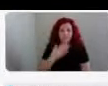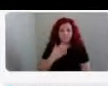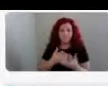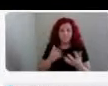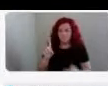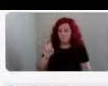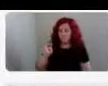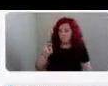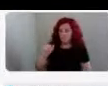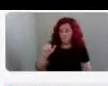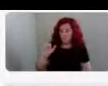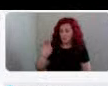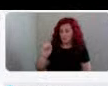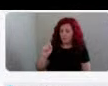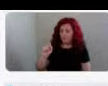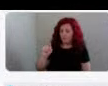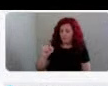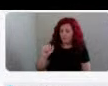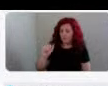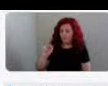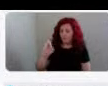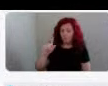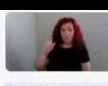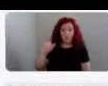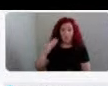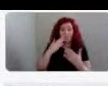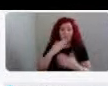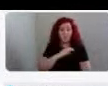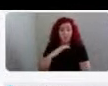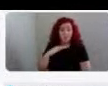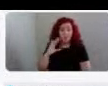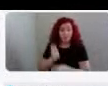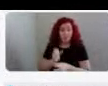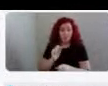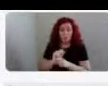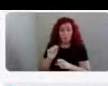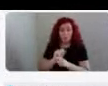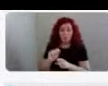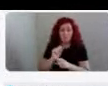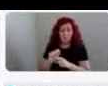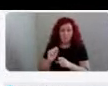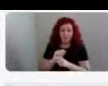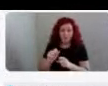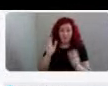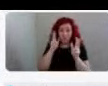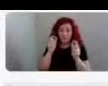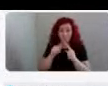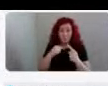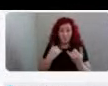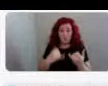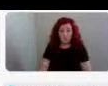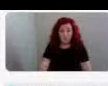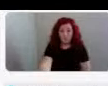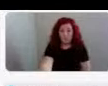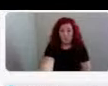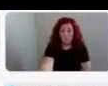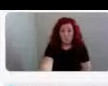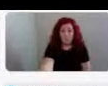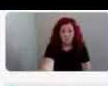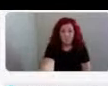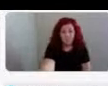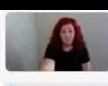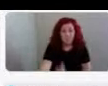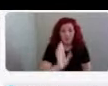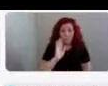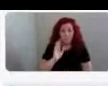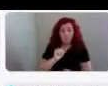am diane coscarelli and i want to thank the commission for all their hard work and for listening to me today i will be addressing